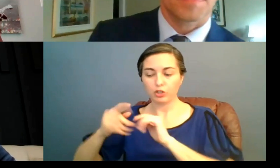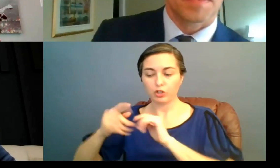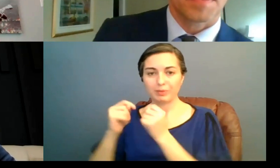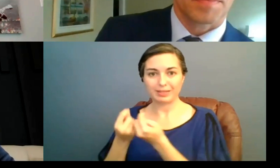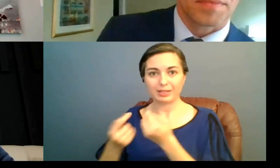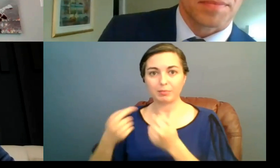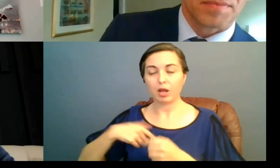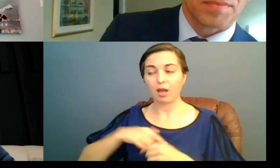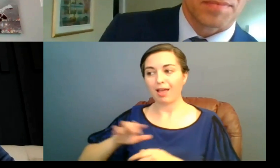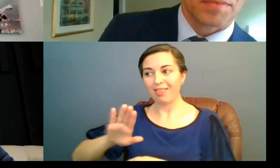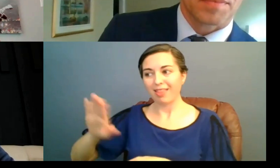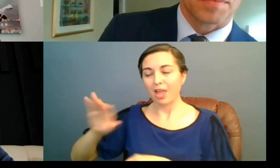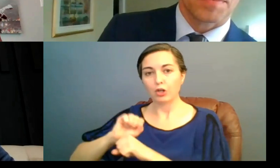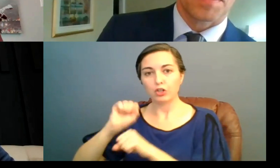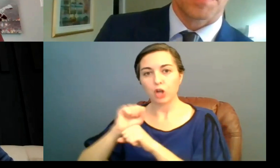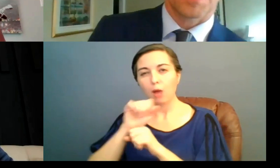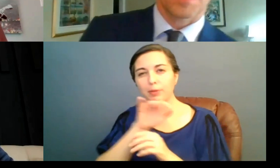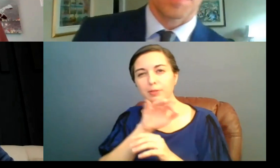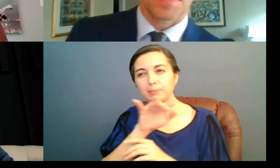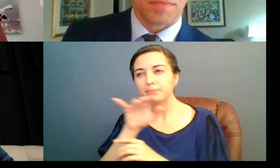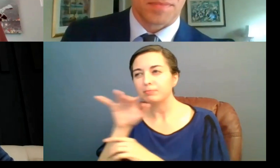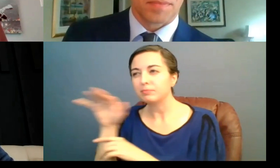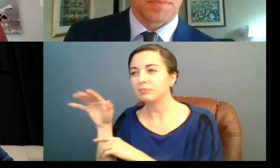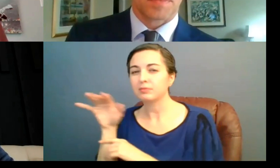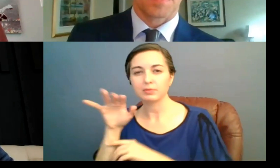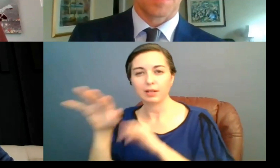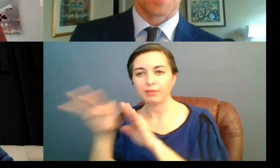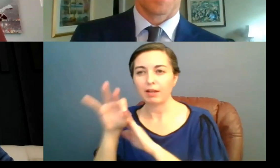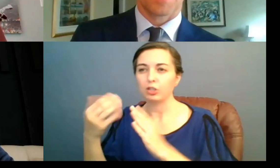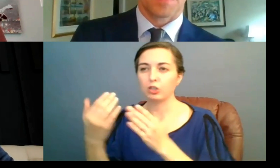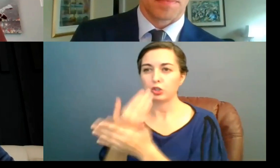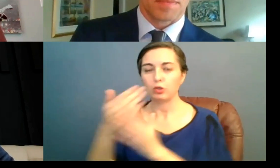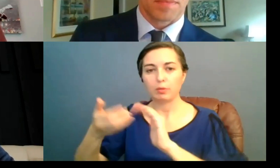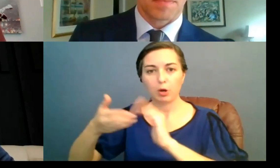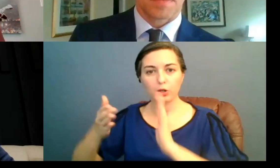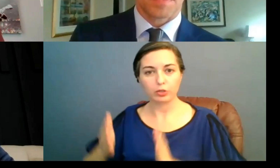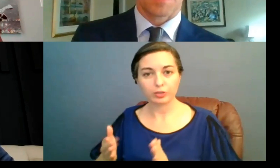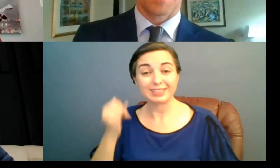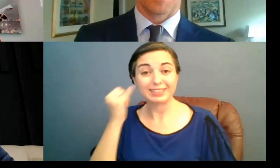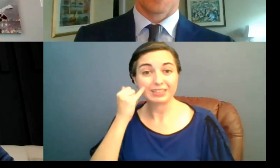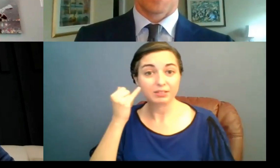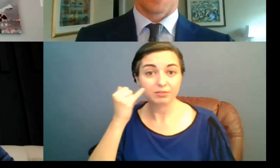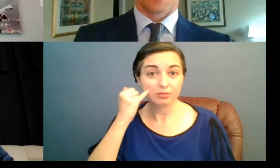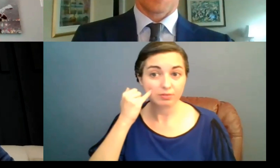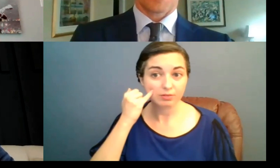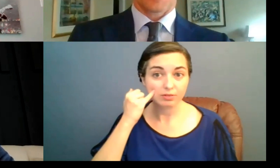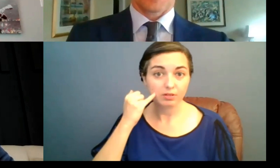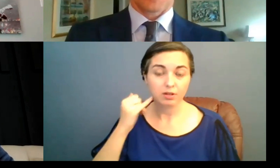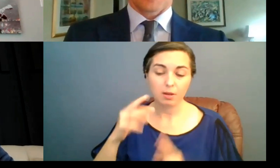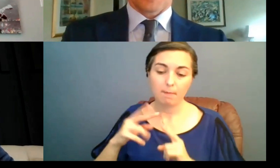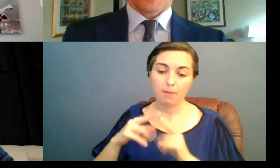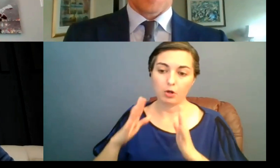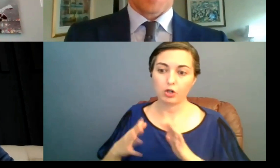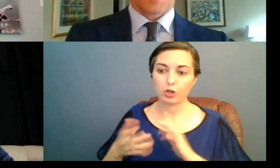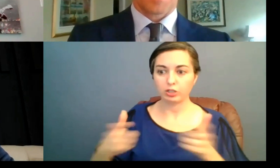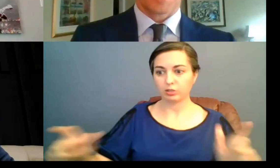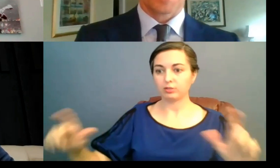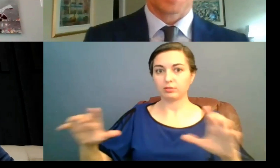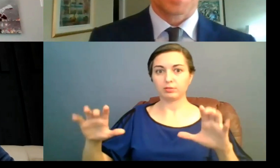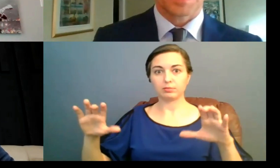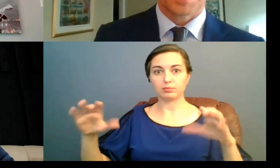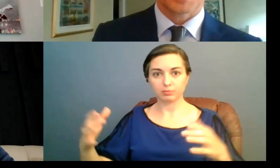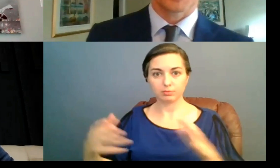is prospecting and finding new partners, because if a partner in a large category,